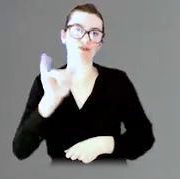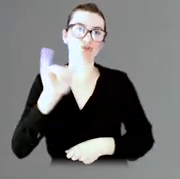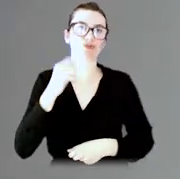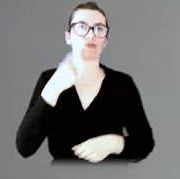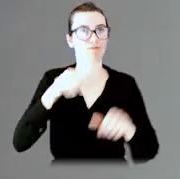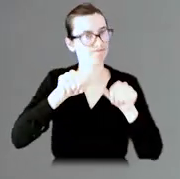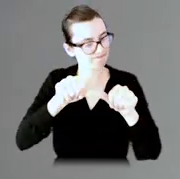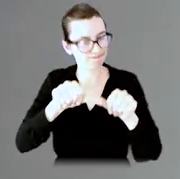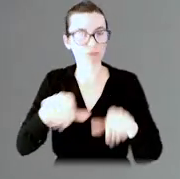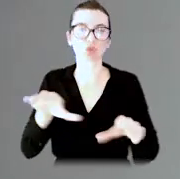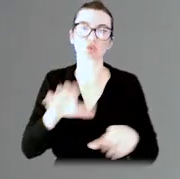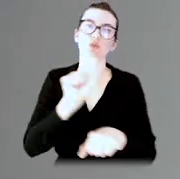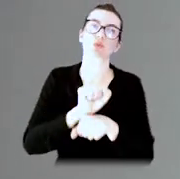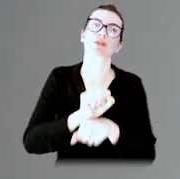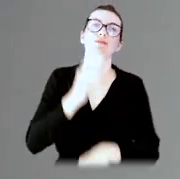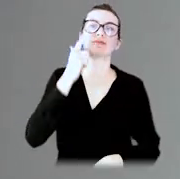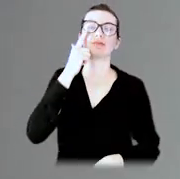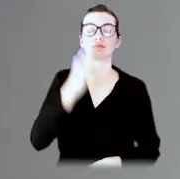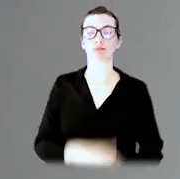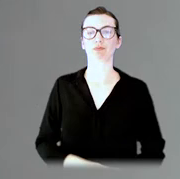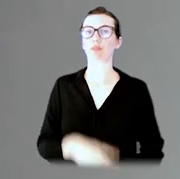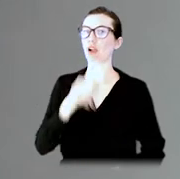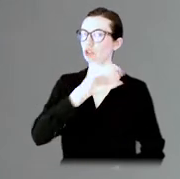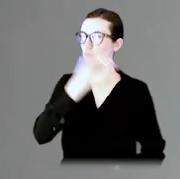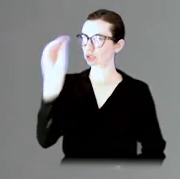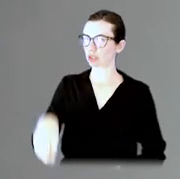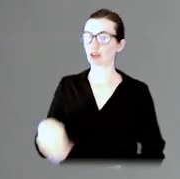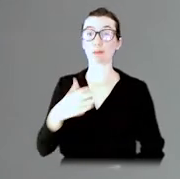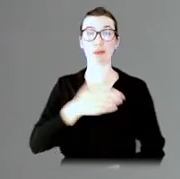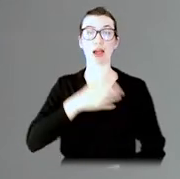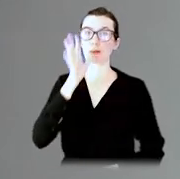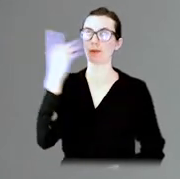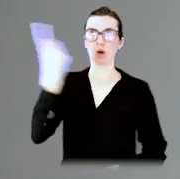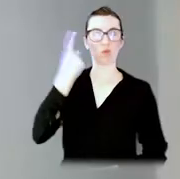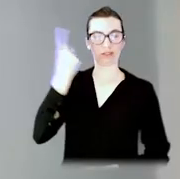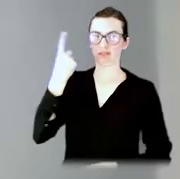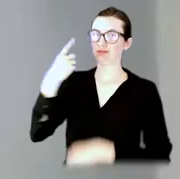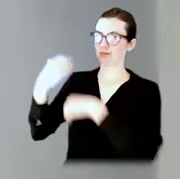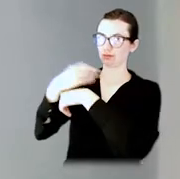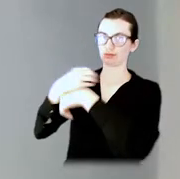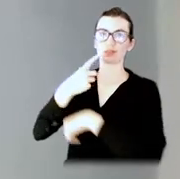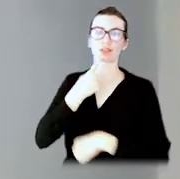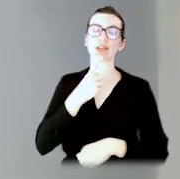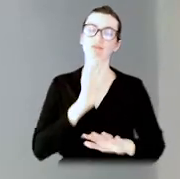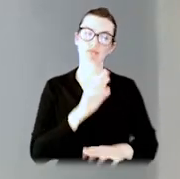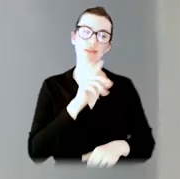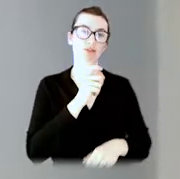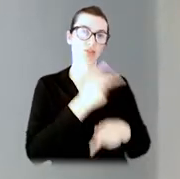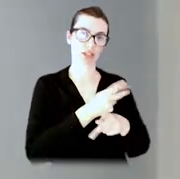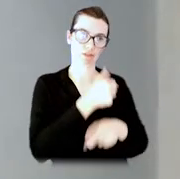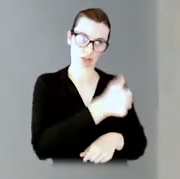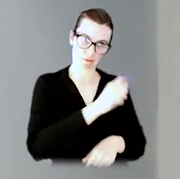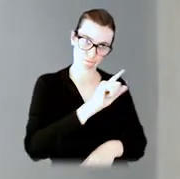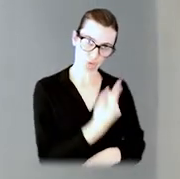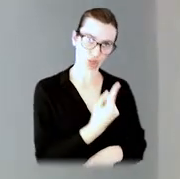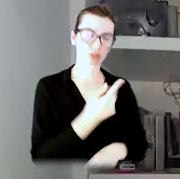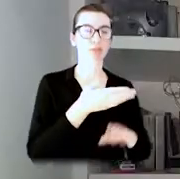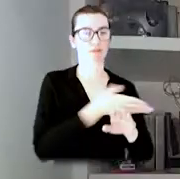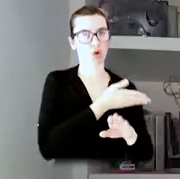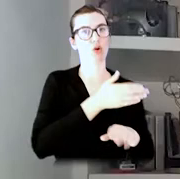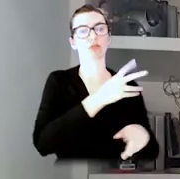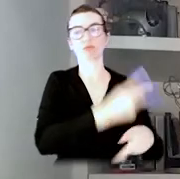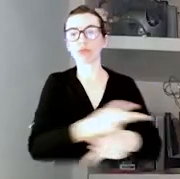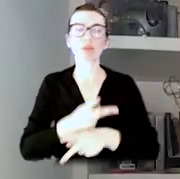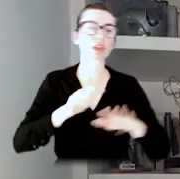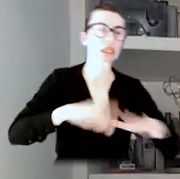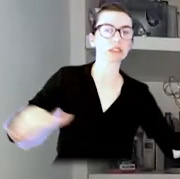the work. 100%. My mom would always tell me, as a mom, you got to take care of you first before you can take care of your kids and your husband